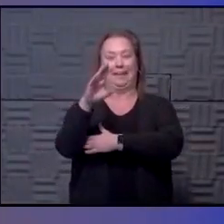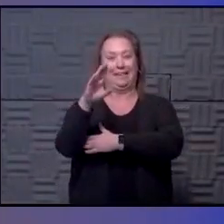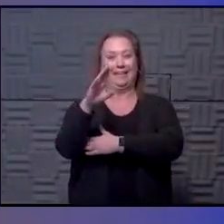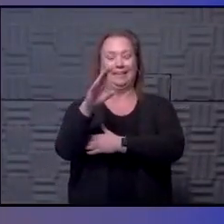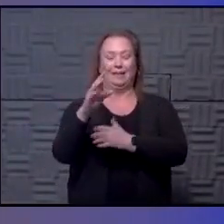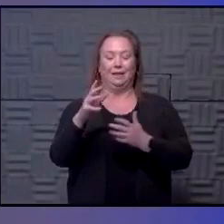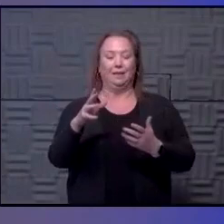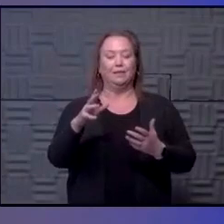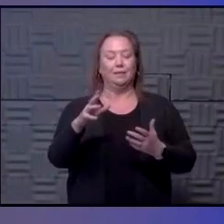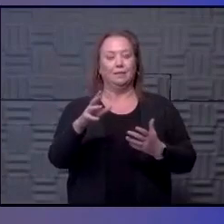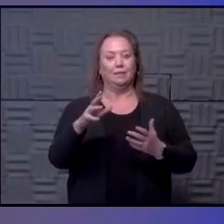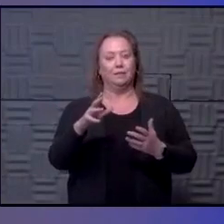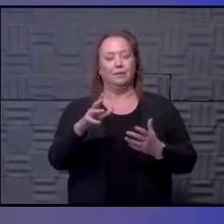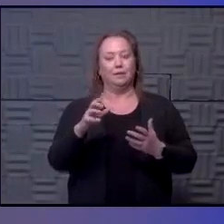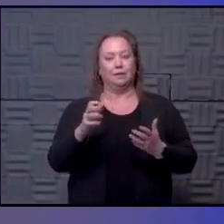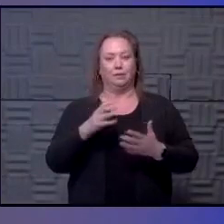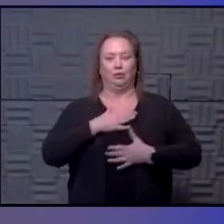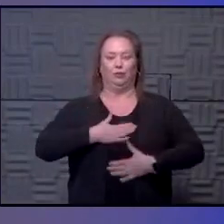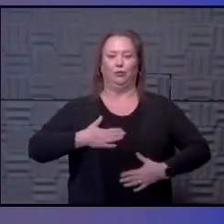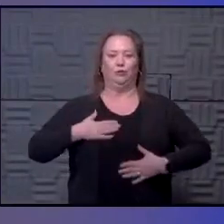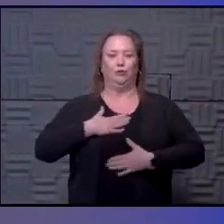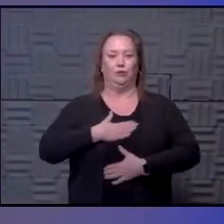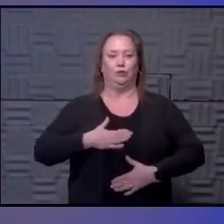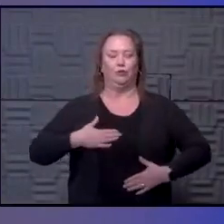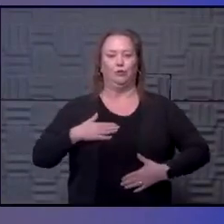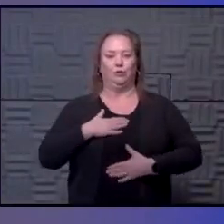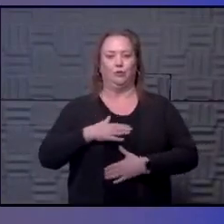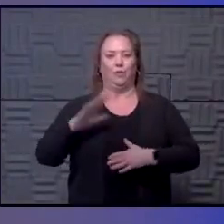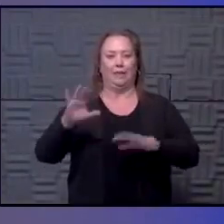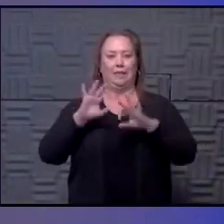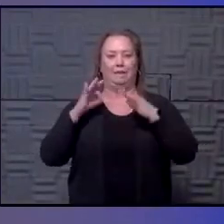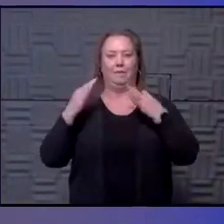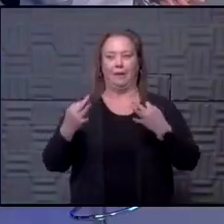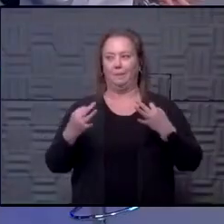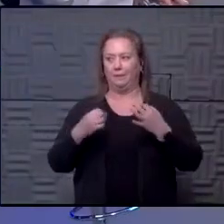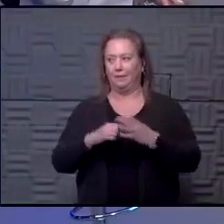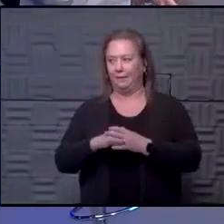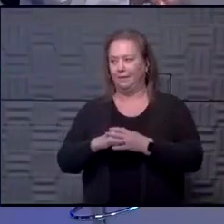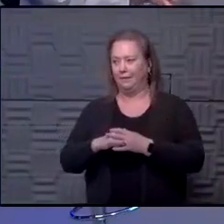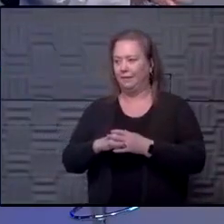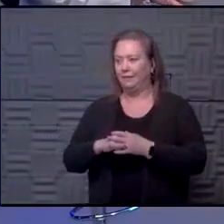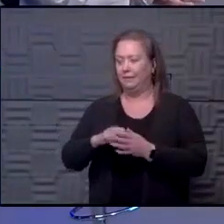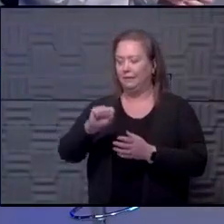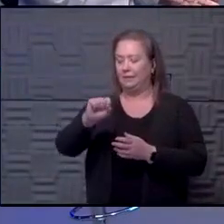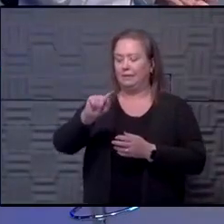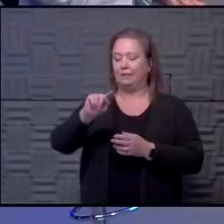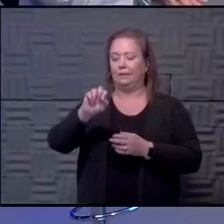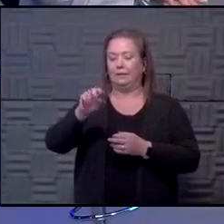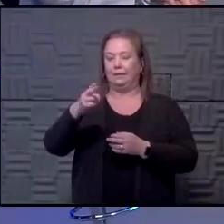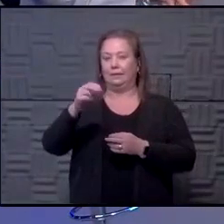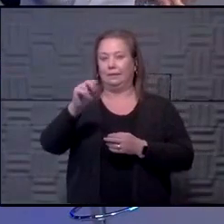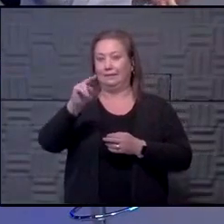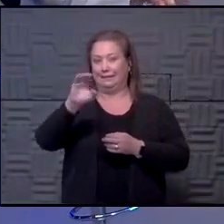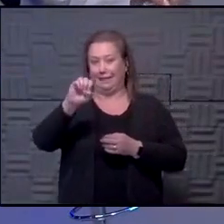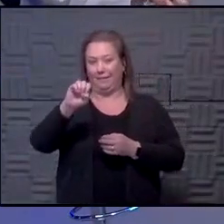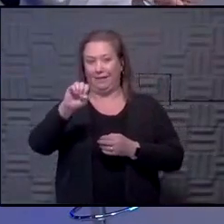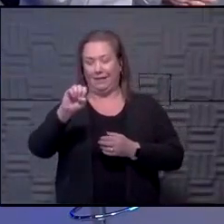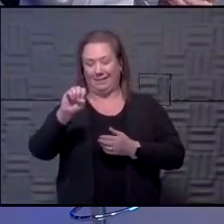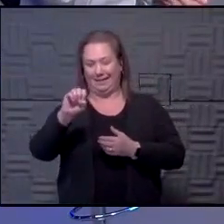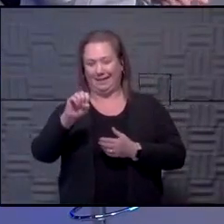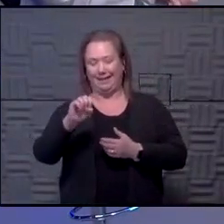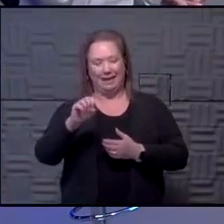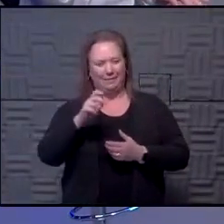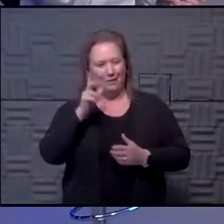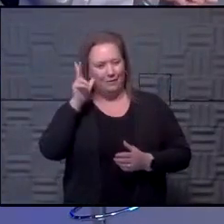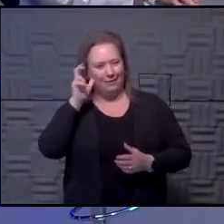afternoon. Great. So just the amount of joy that will be brought to that family is immense. Stephanie Harrington, don't know if you're listening, but bring the joy.